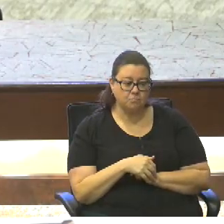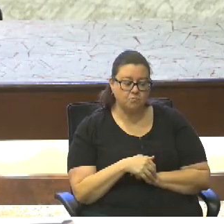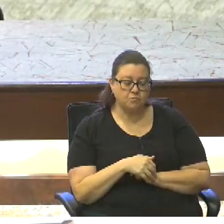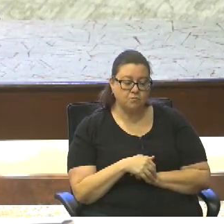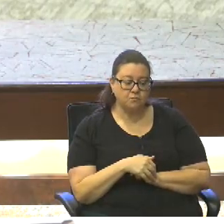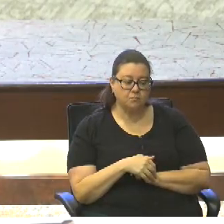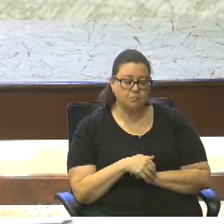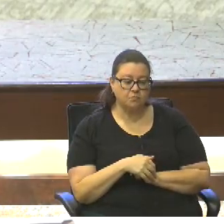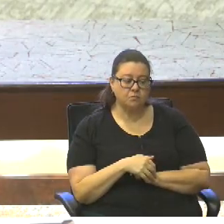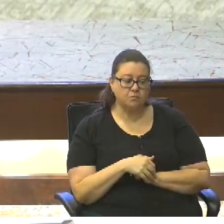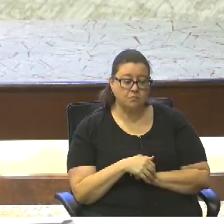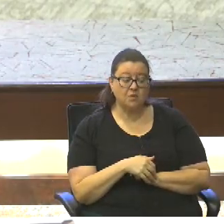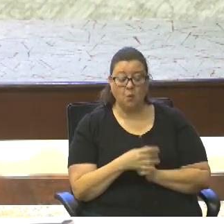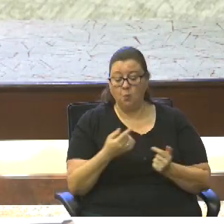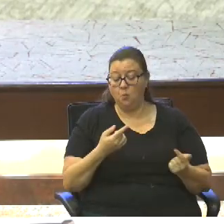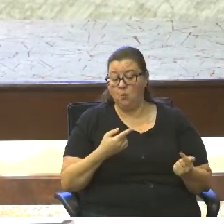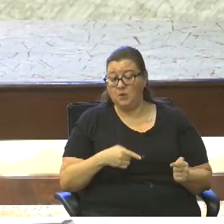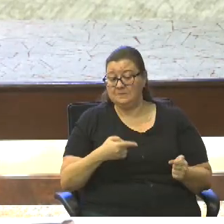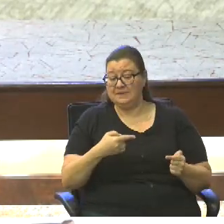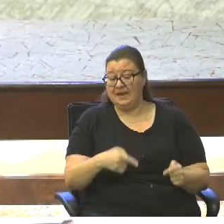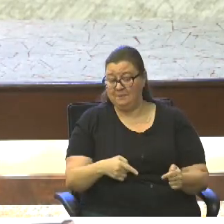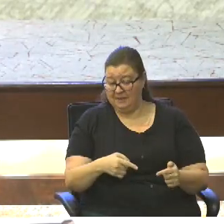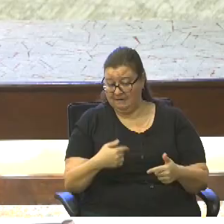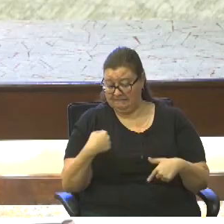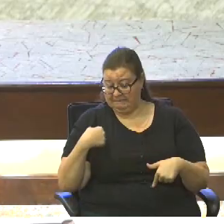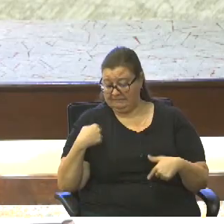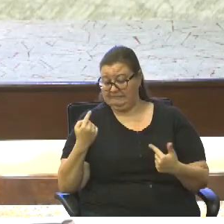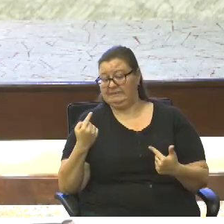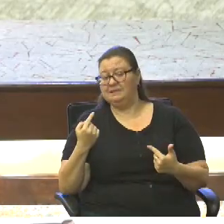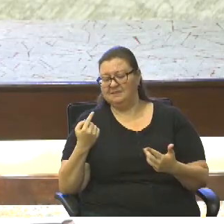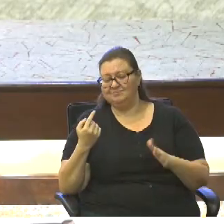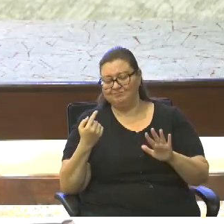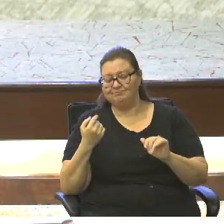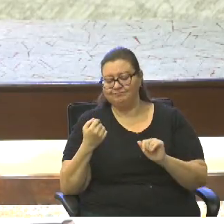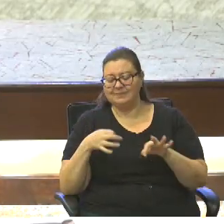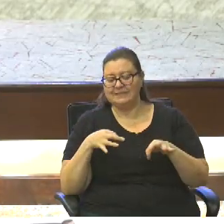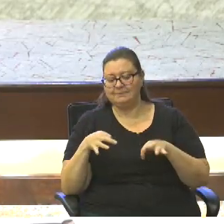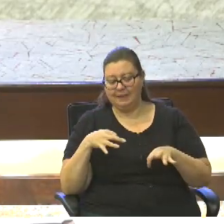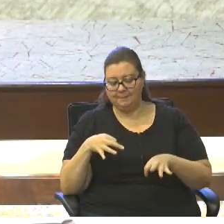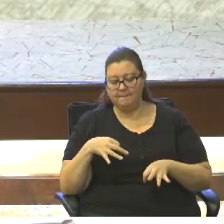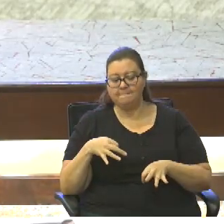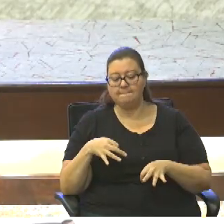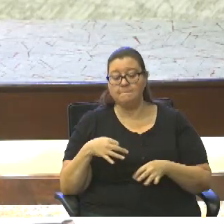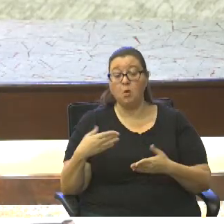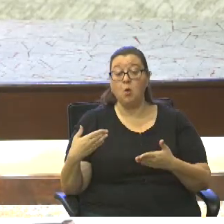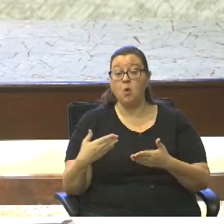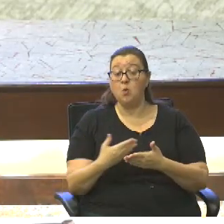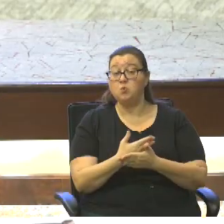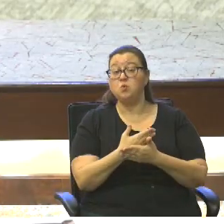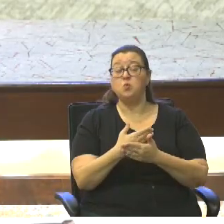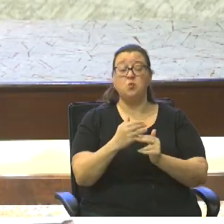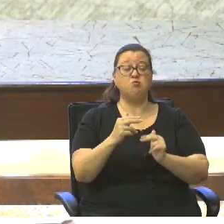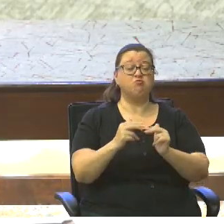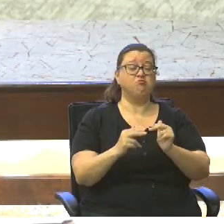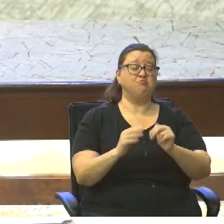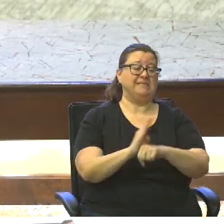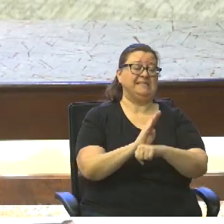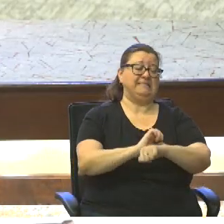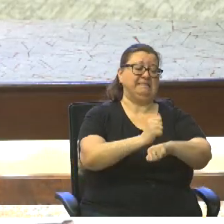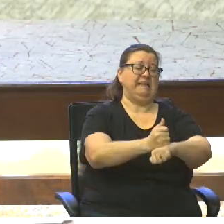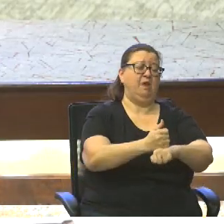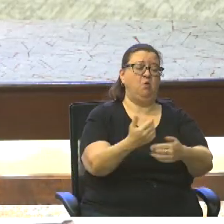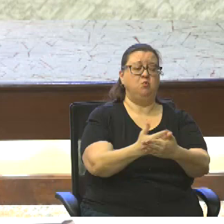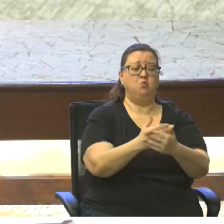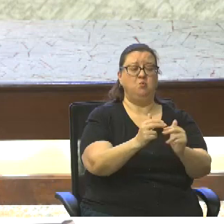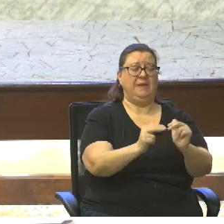of what's been happening is that it's not uncommon for a brand-new structure to be built on an airport and for